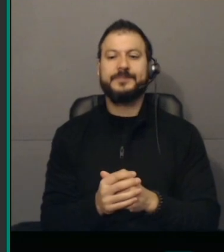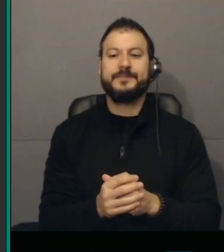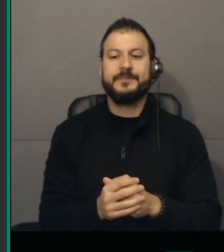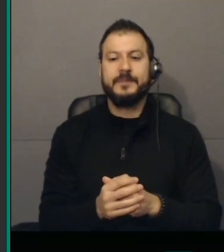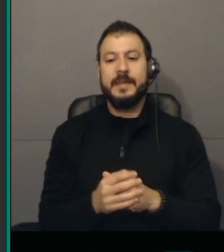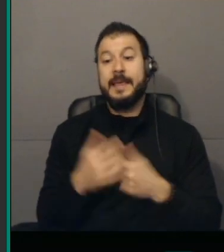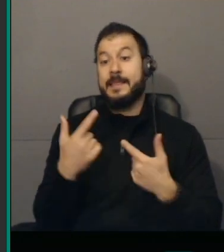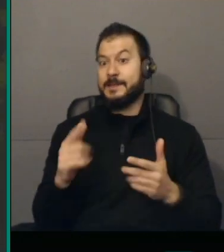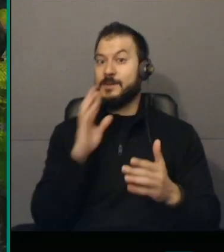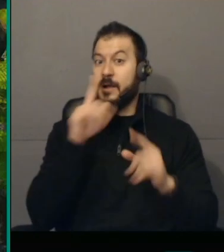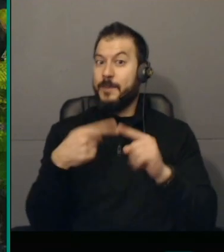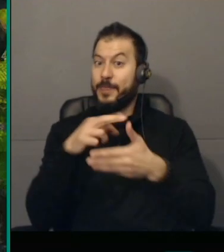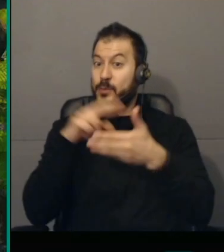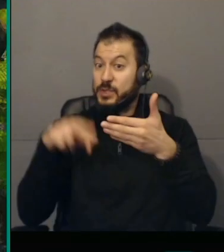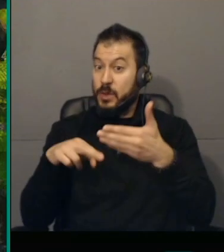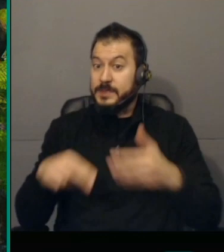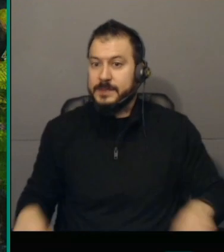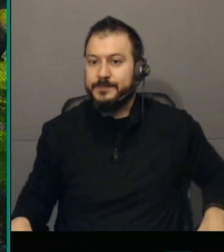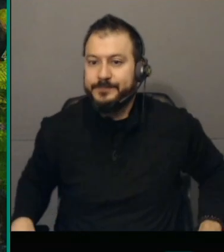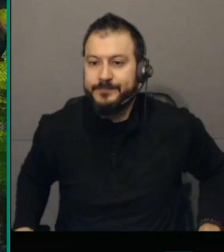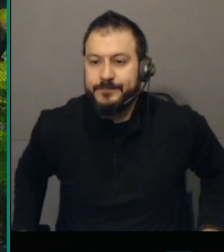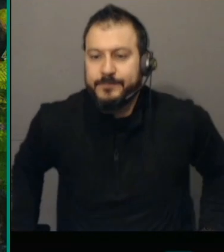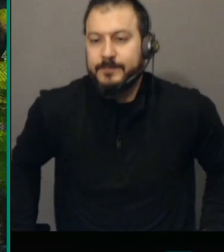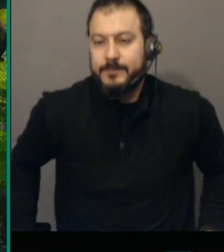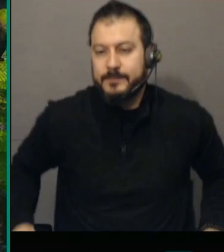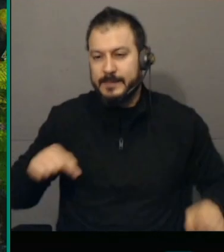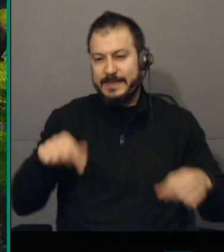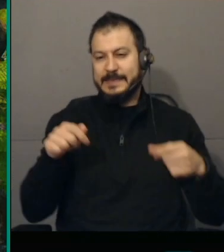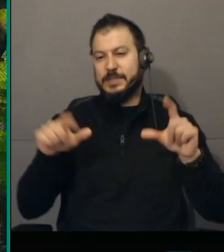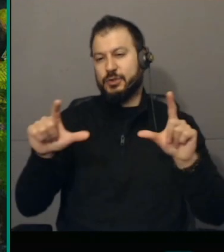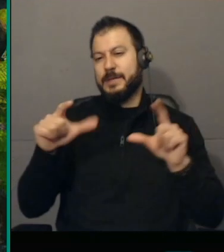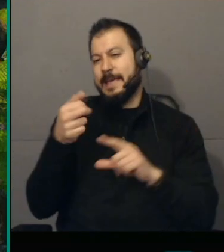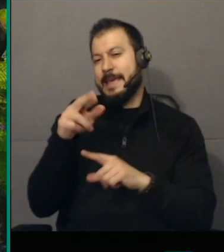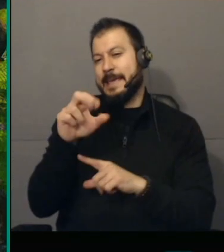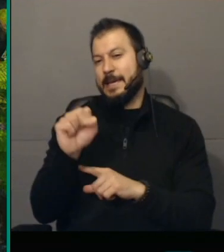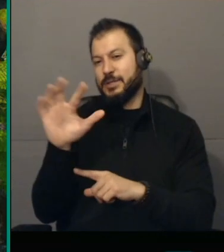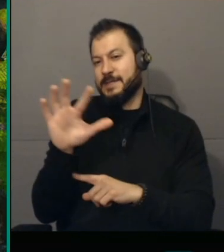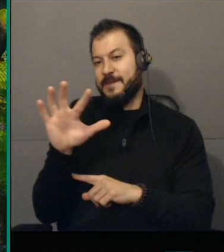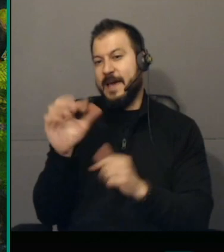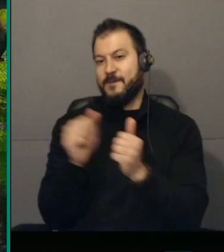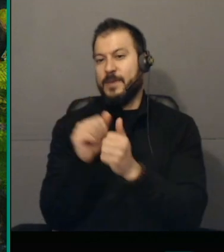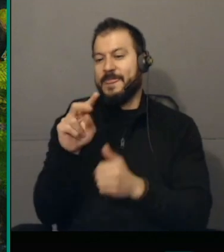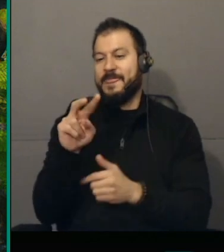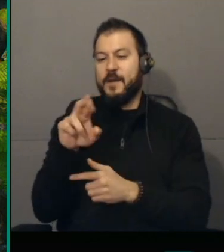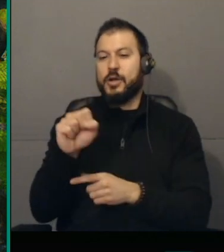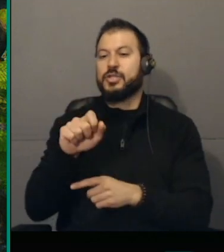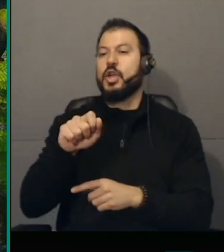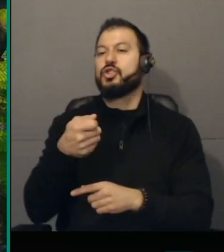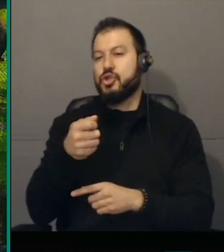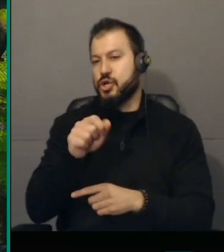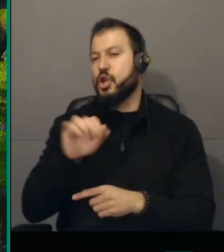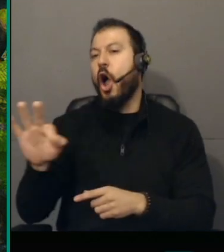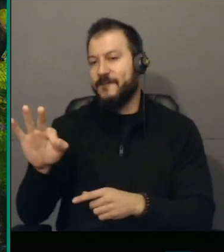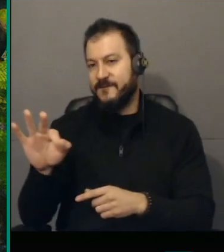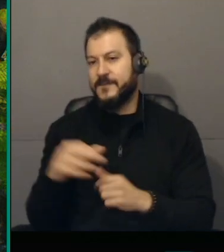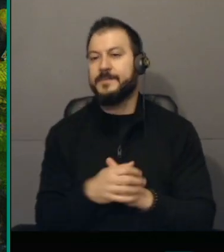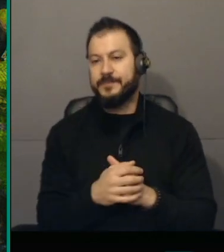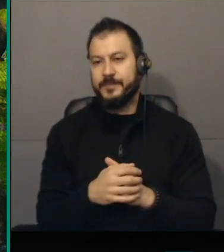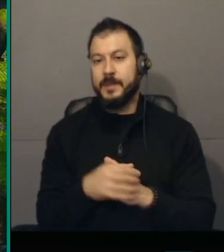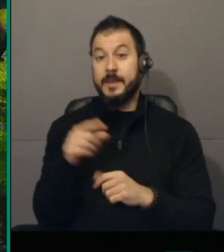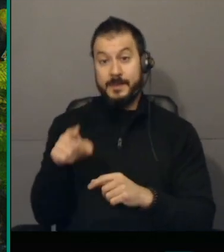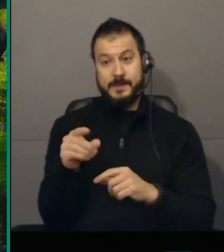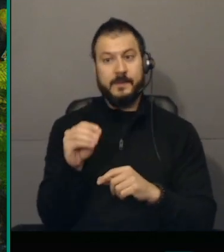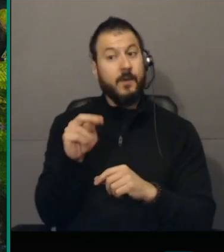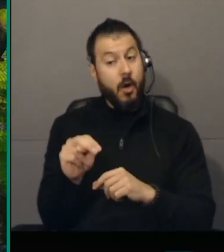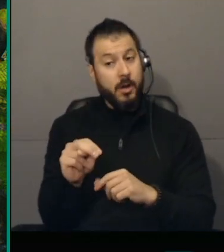So let's get into the results. This is a screenshot of Gears 5 with VRS off. And this is